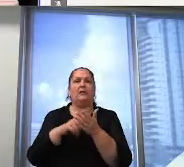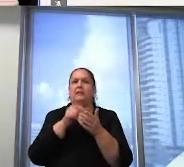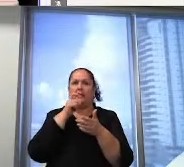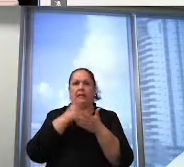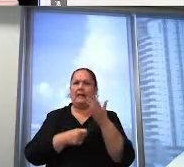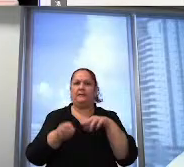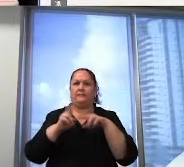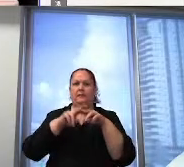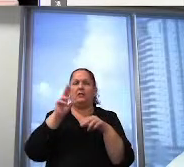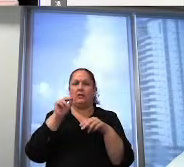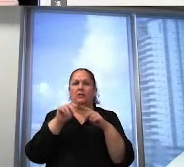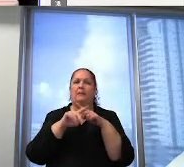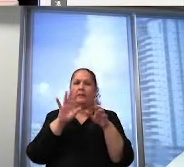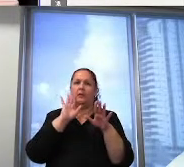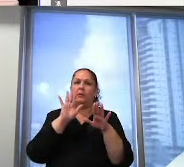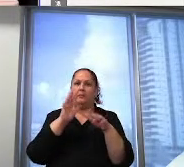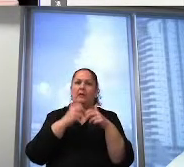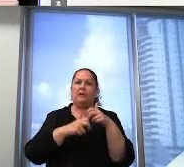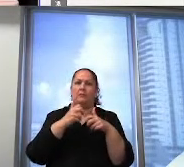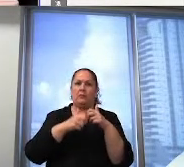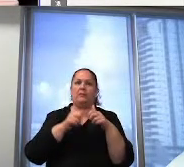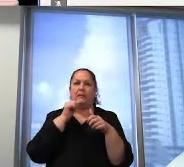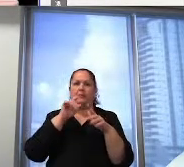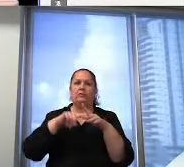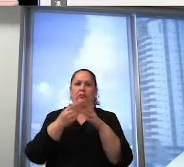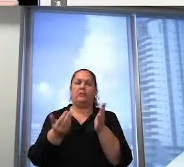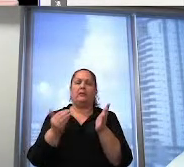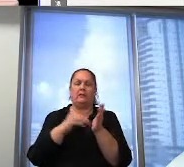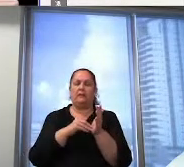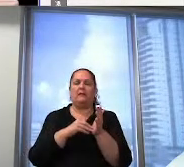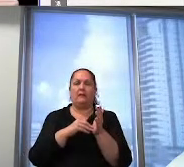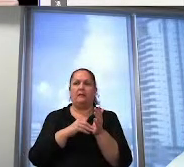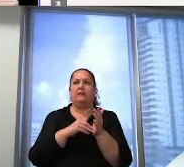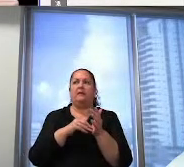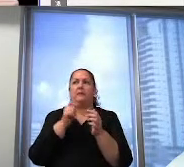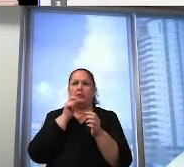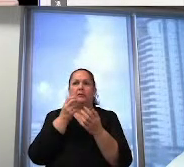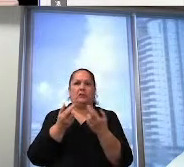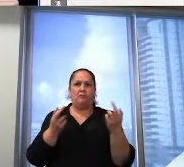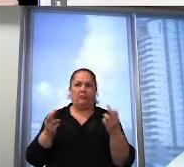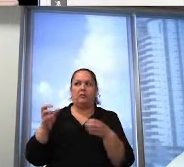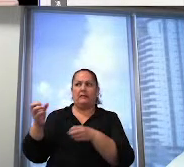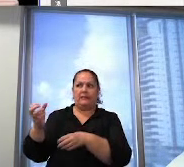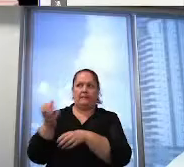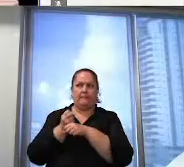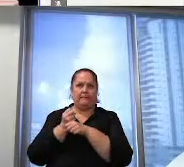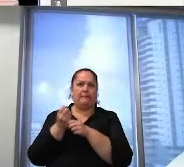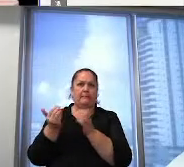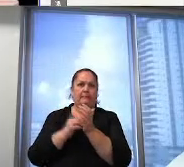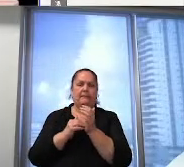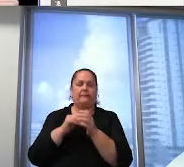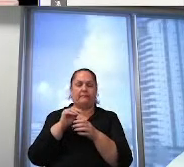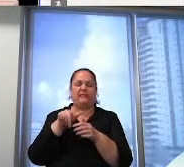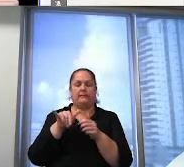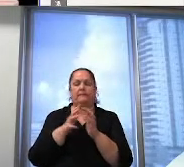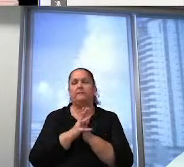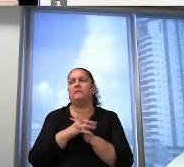cost increase, but there will be some challenges in starting up again, being able to get the resources back.